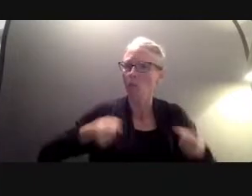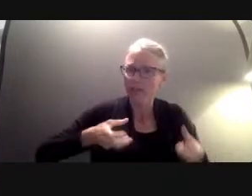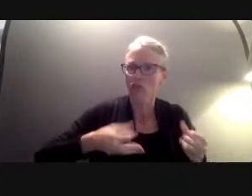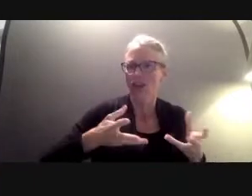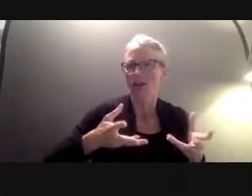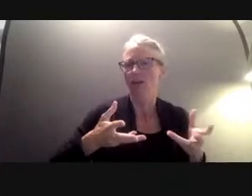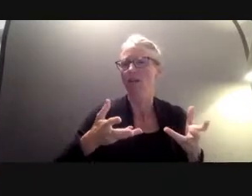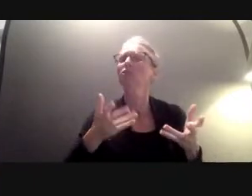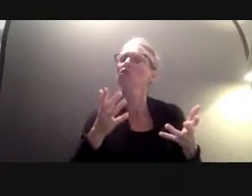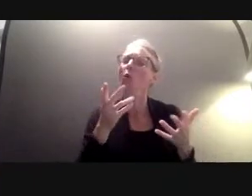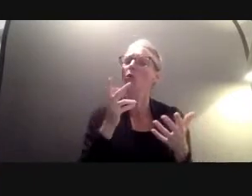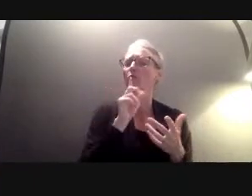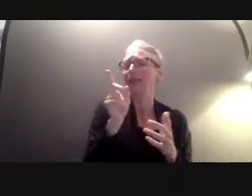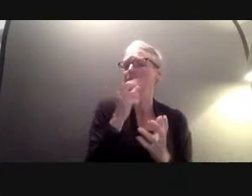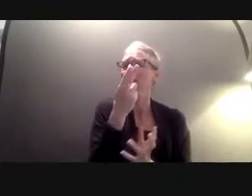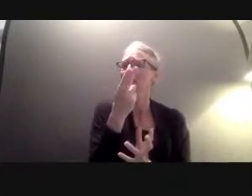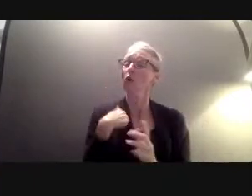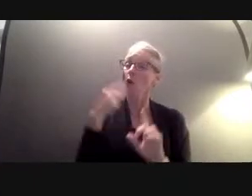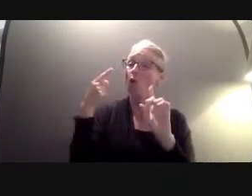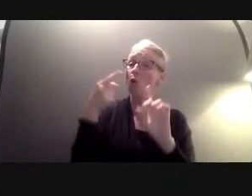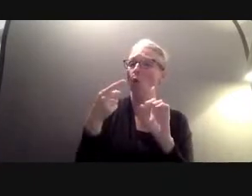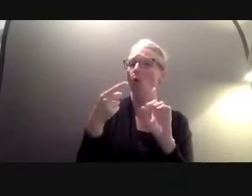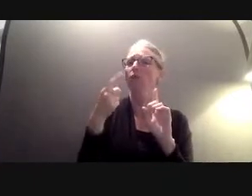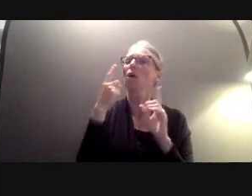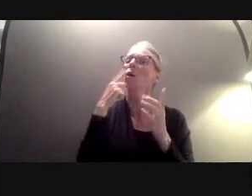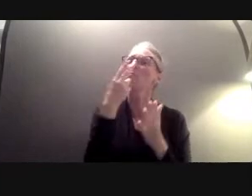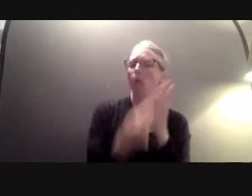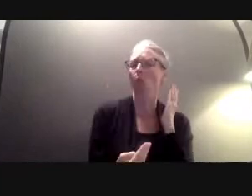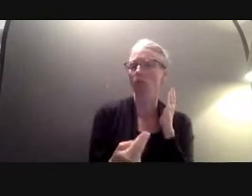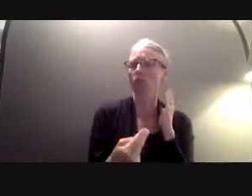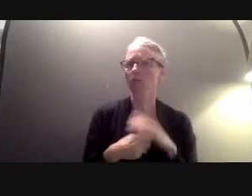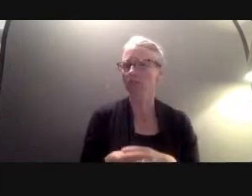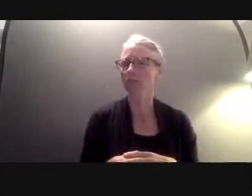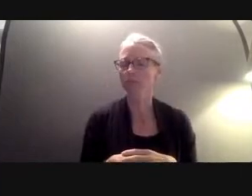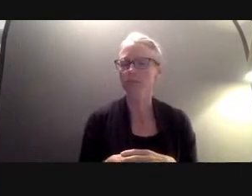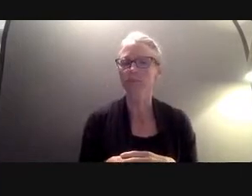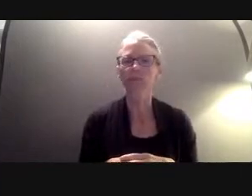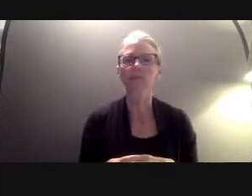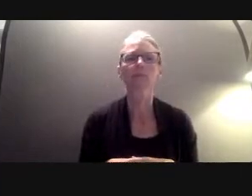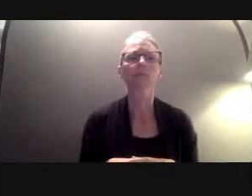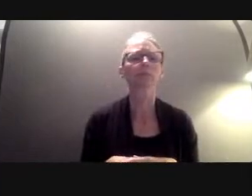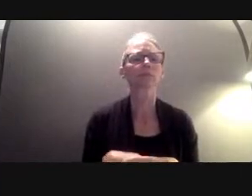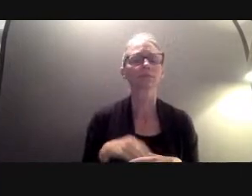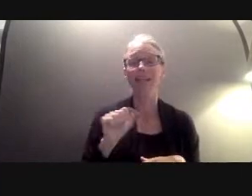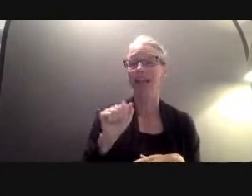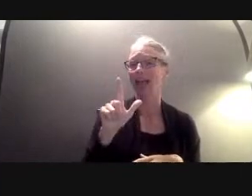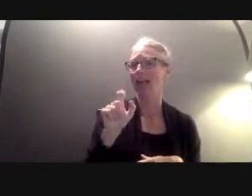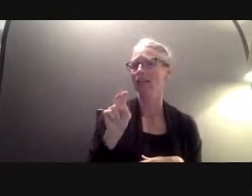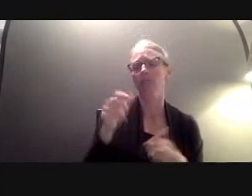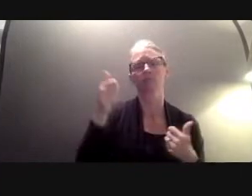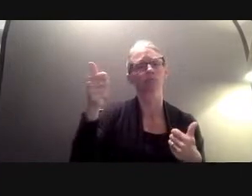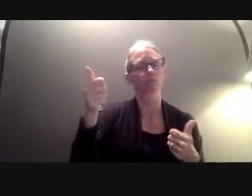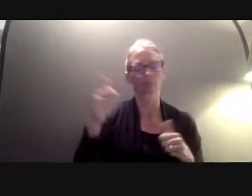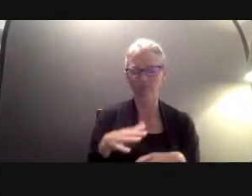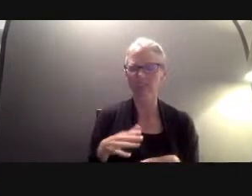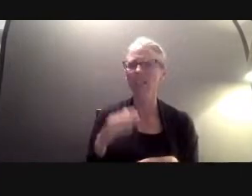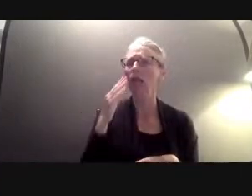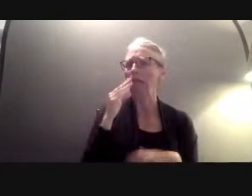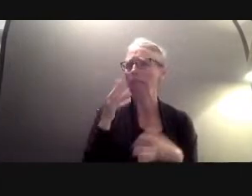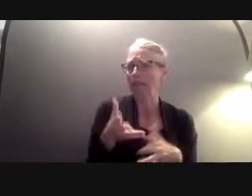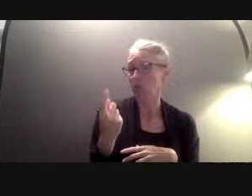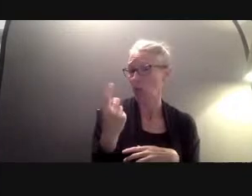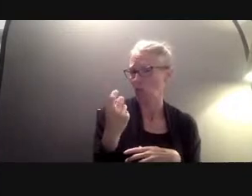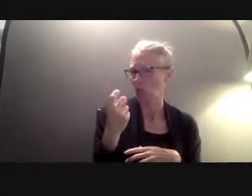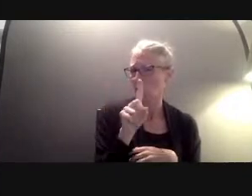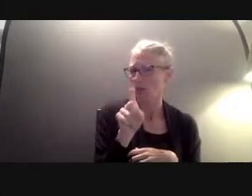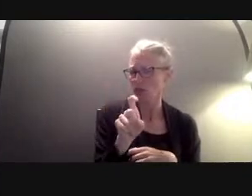Amazing. And I think we still have some time for another question. So people are interested in the